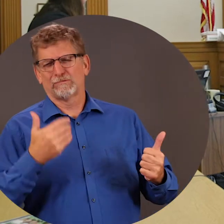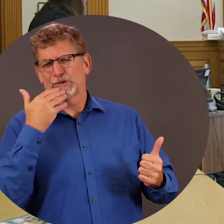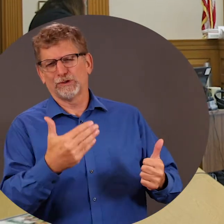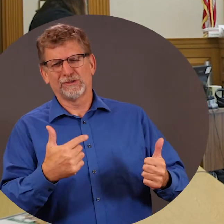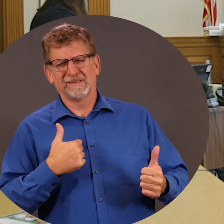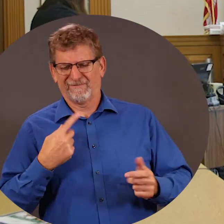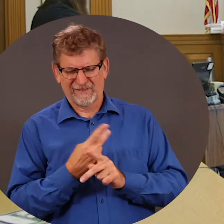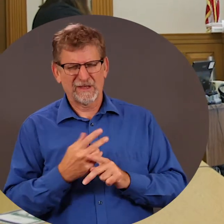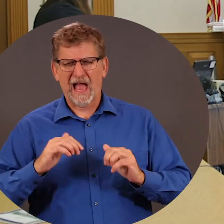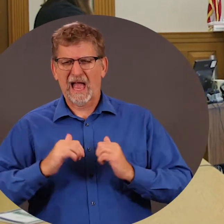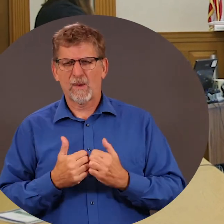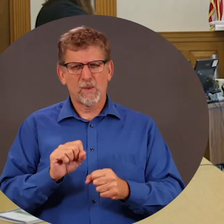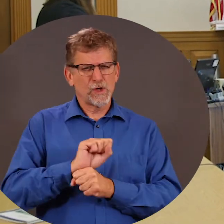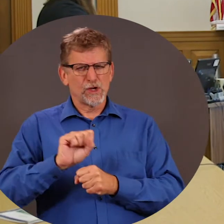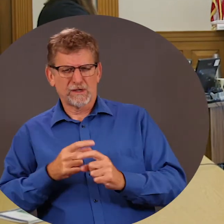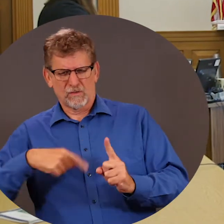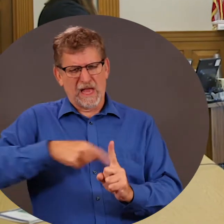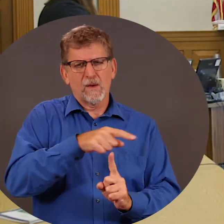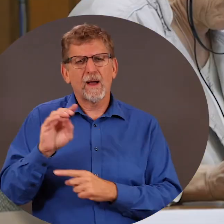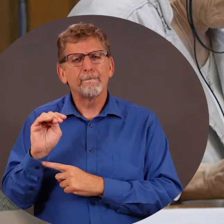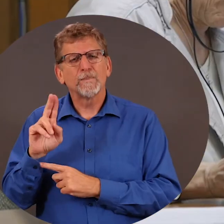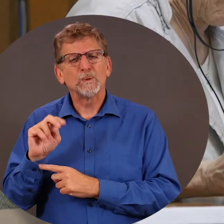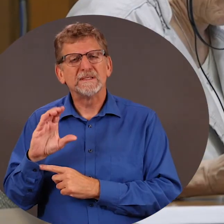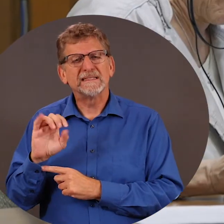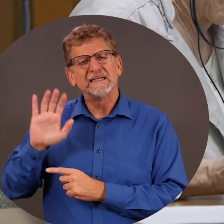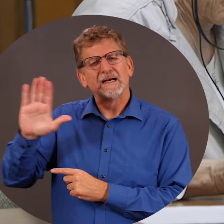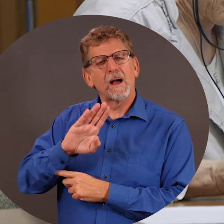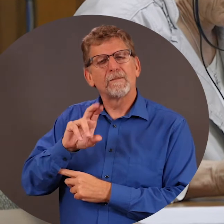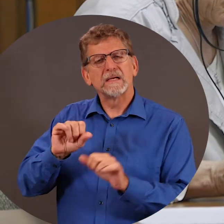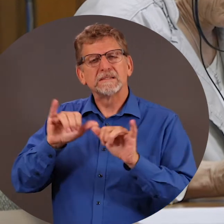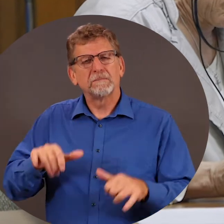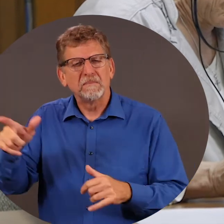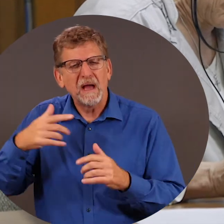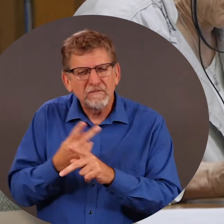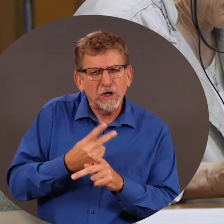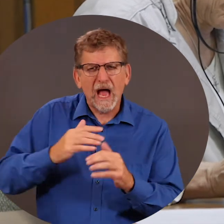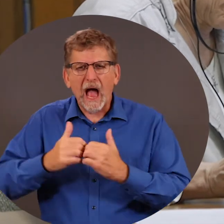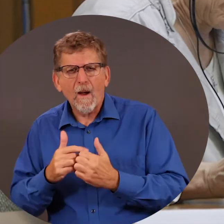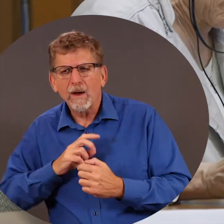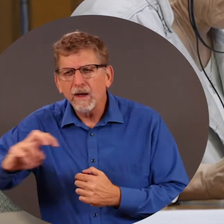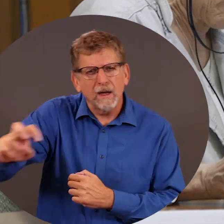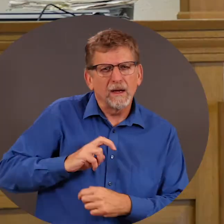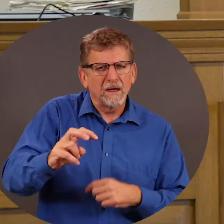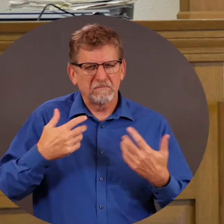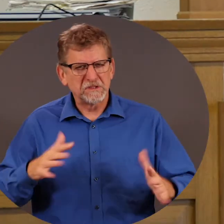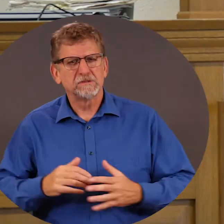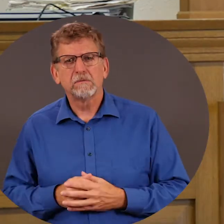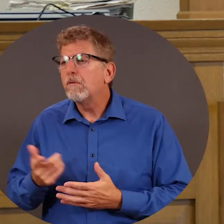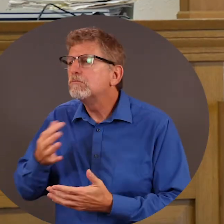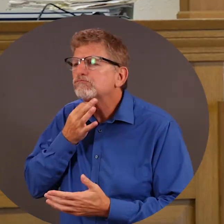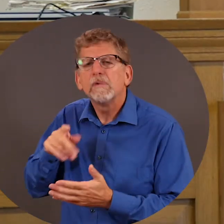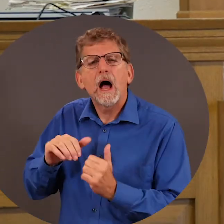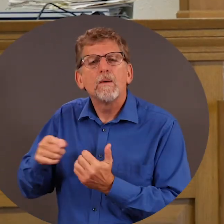monthly bus system and how I get to and from work. What about your paycheck? How do you handle your paycheck when it comes in? Well,